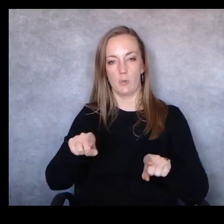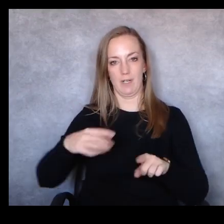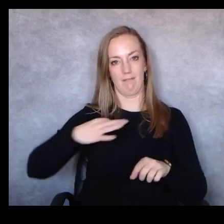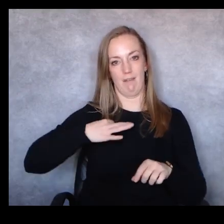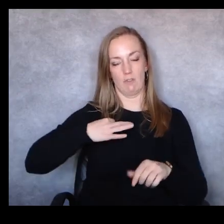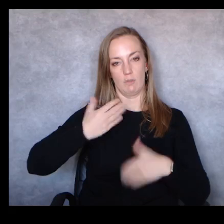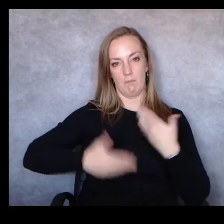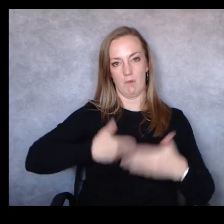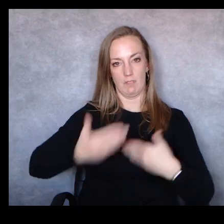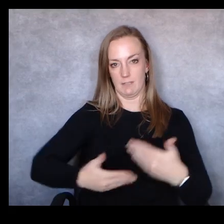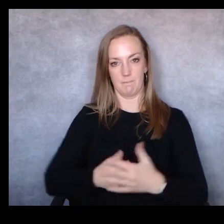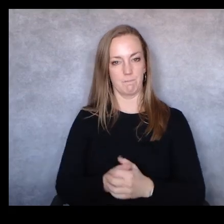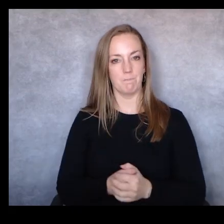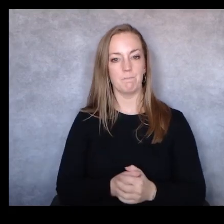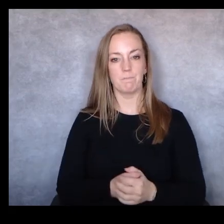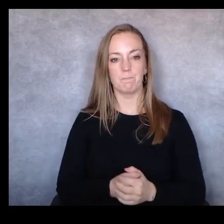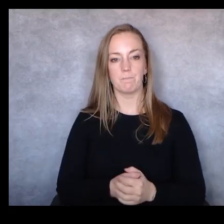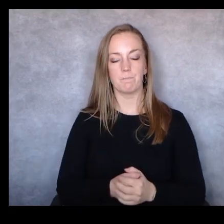process.